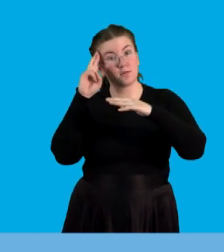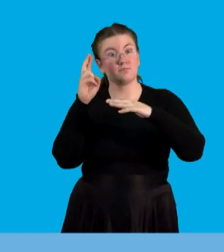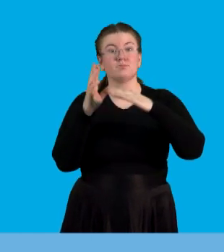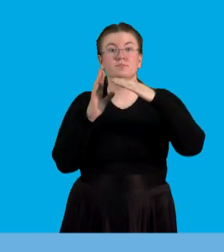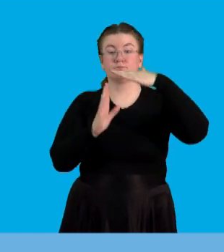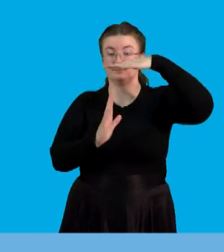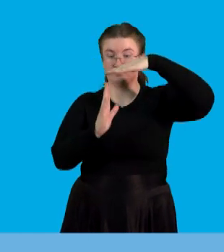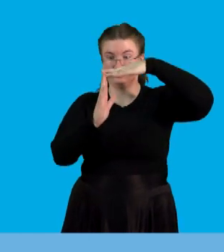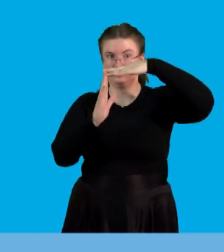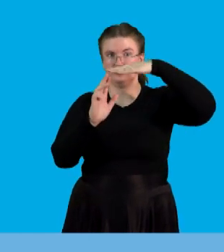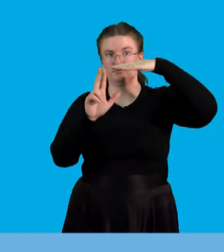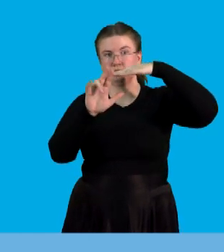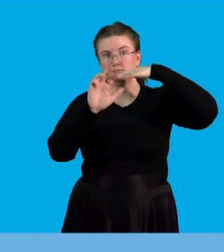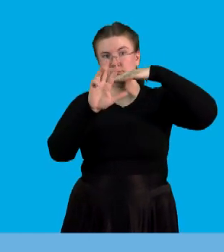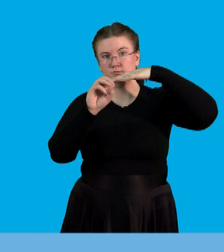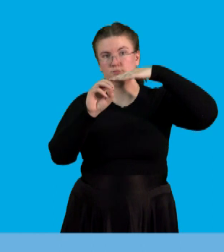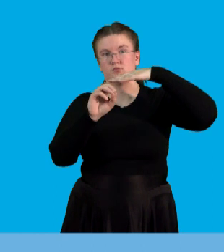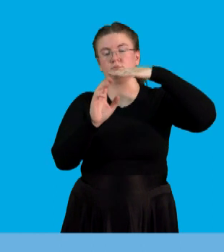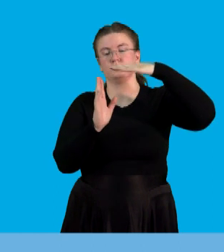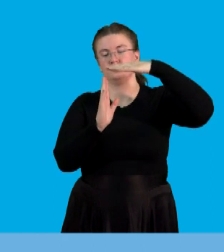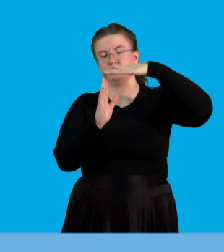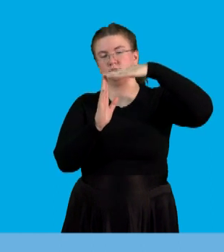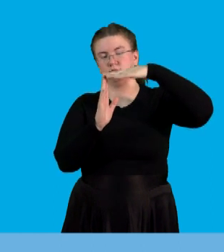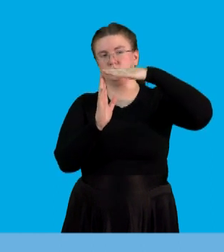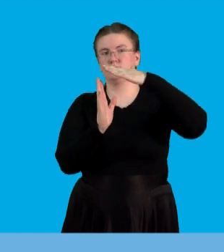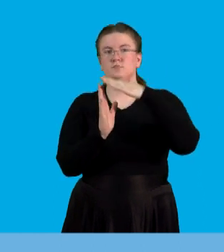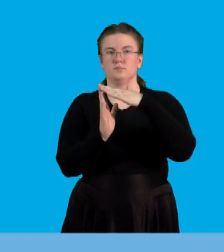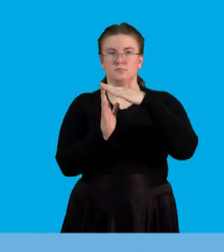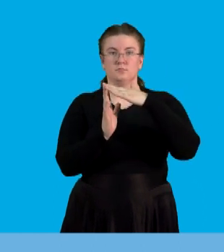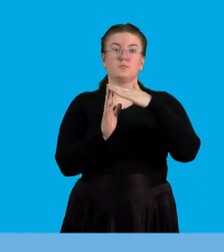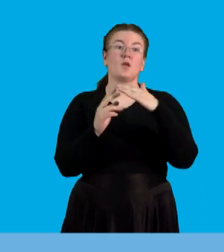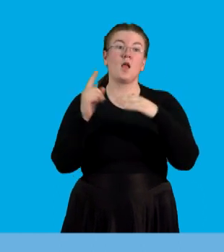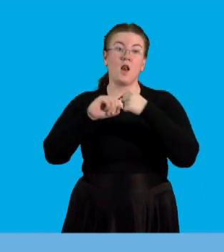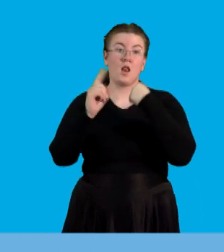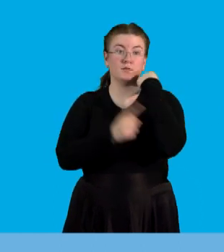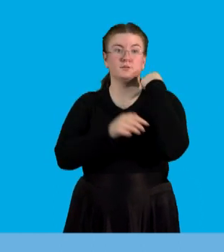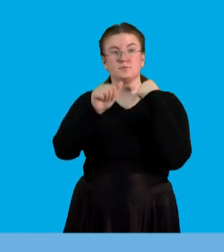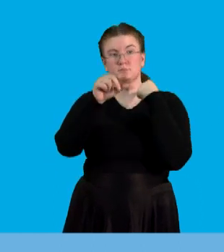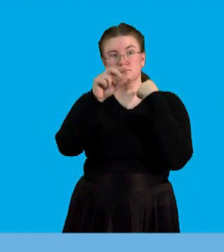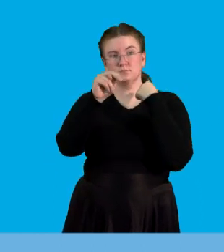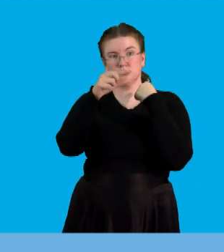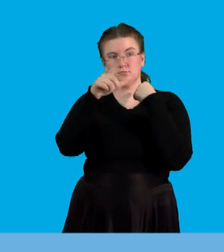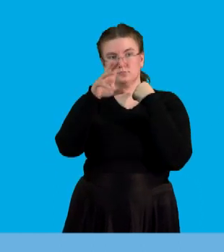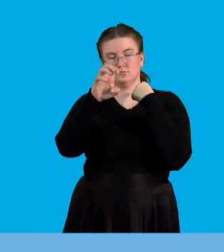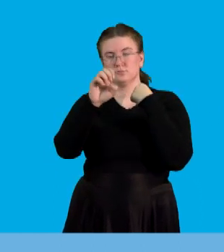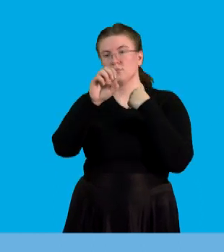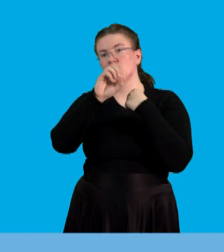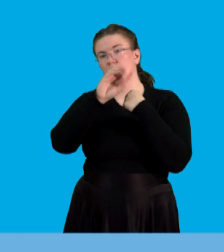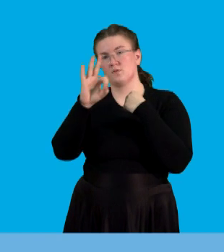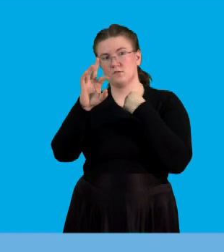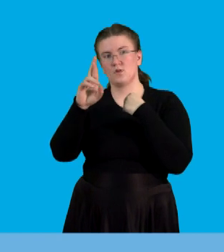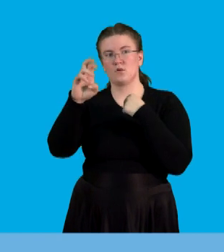it is at an angle of 90 degrees to the surface. And the last one, the angle of refraction, that's now the angle between